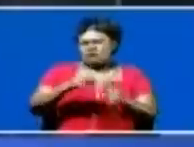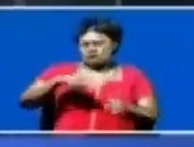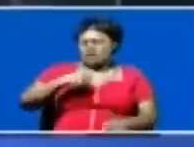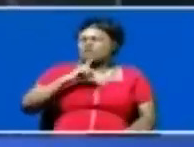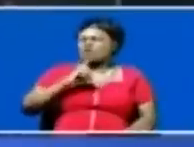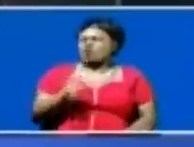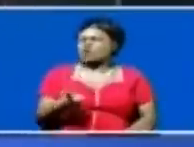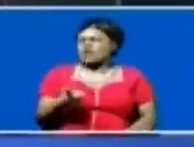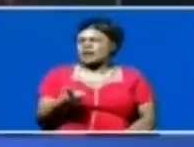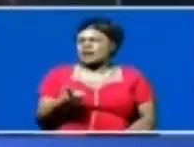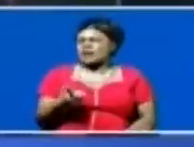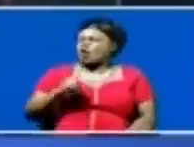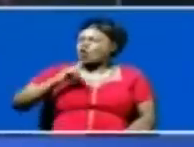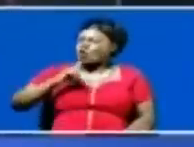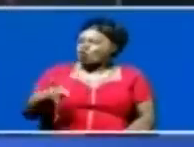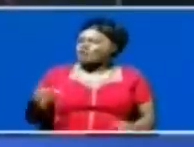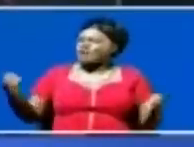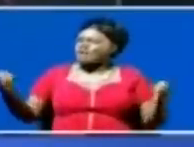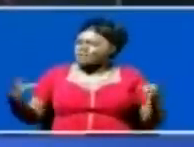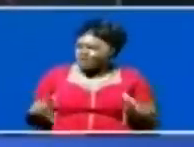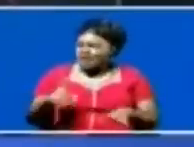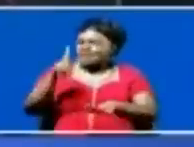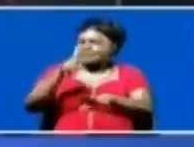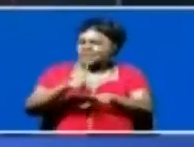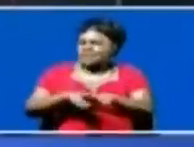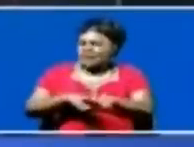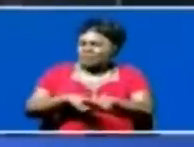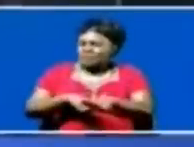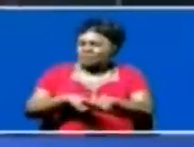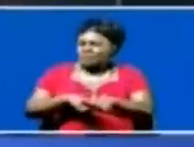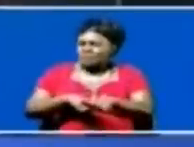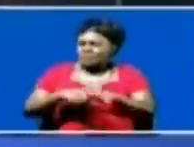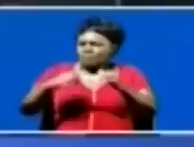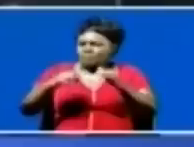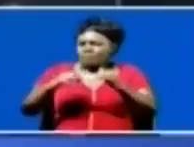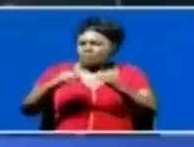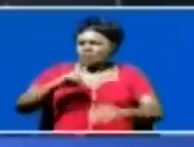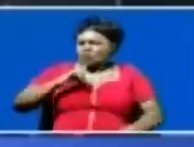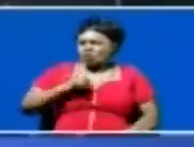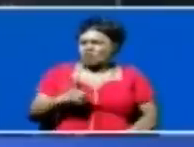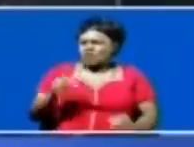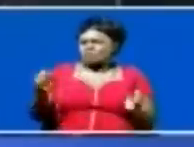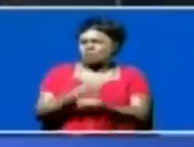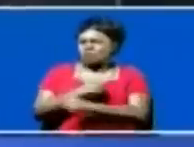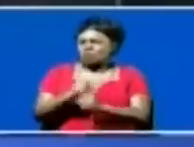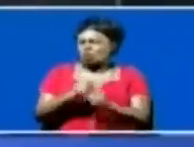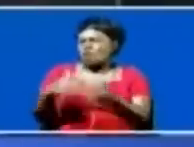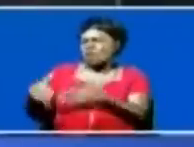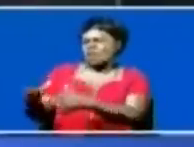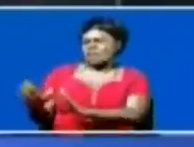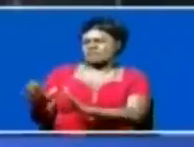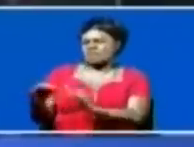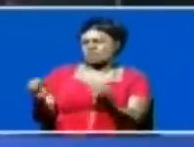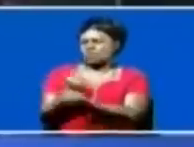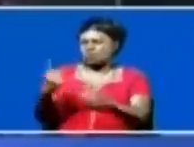orders, because the standing orders are so clear that once the division is called, you cannot move out and you cannot come